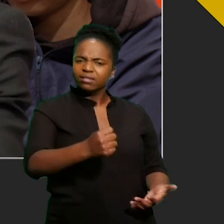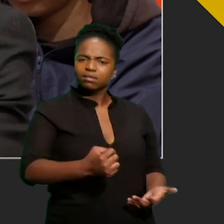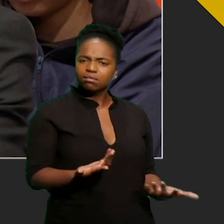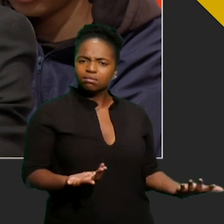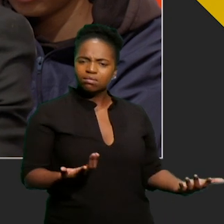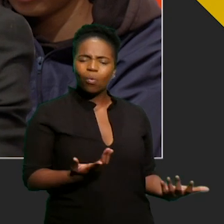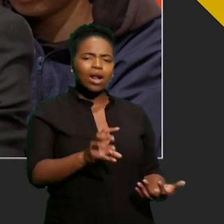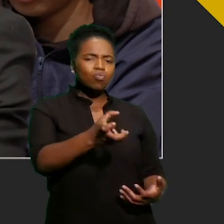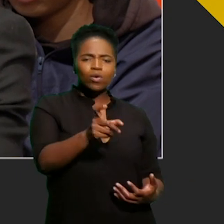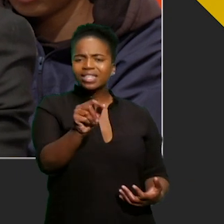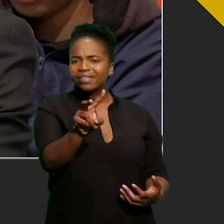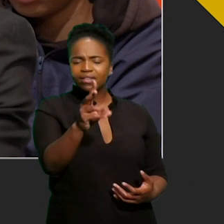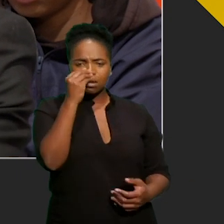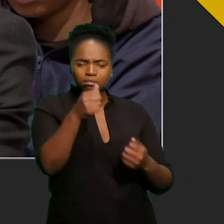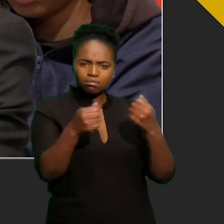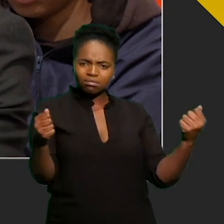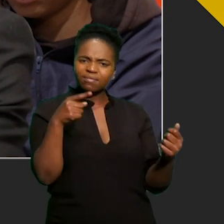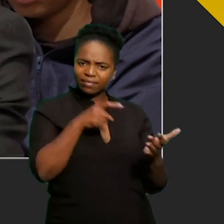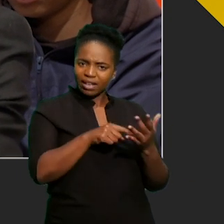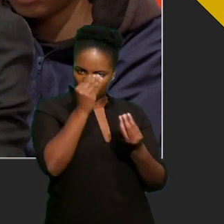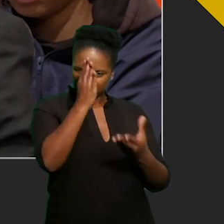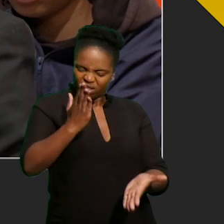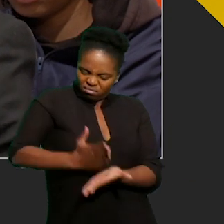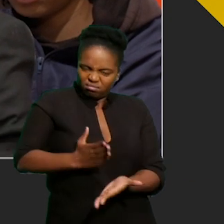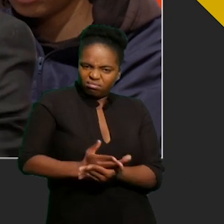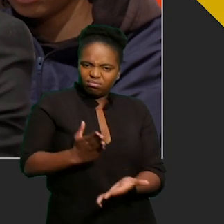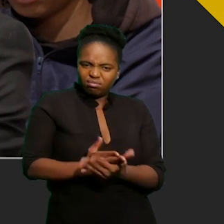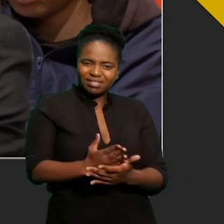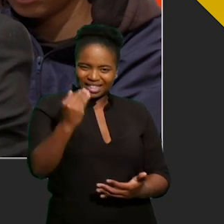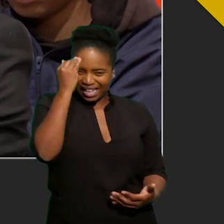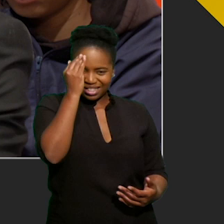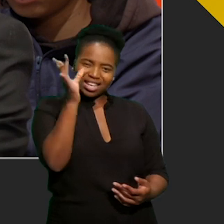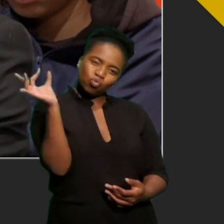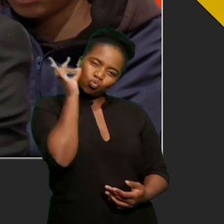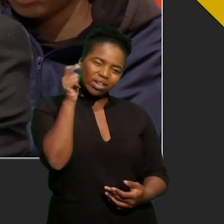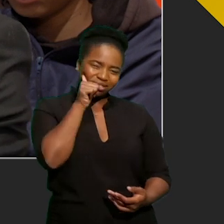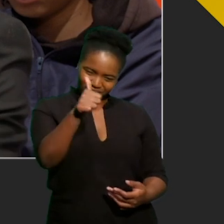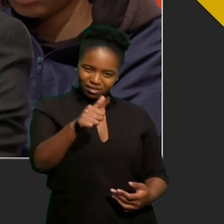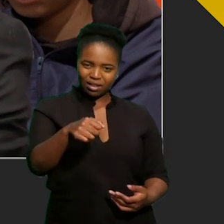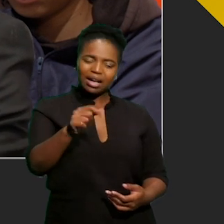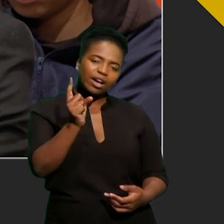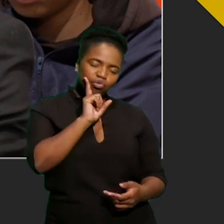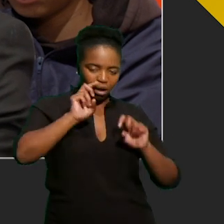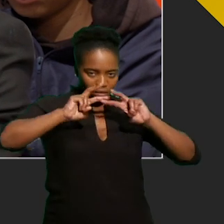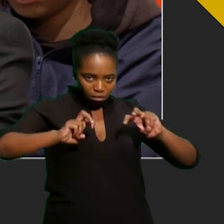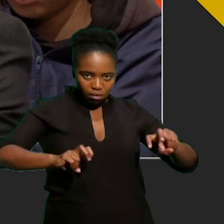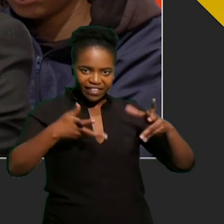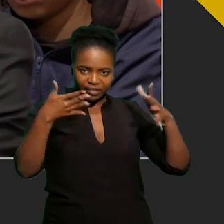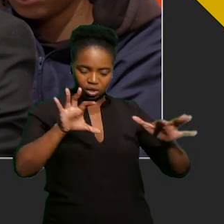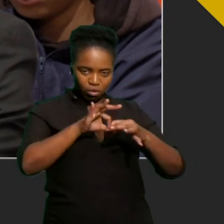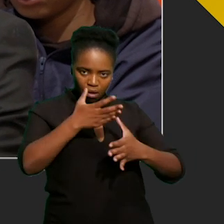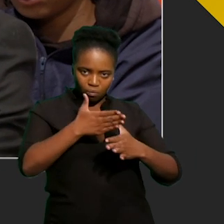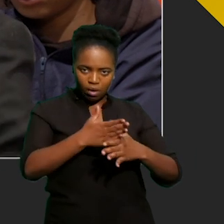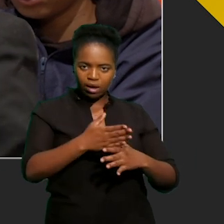Whether we are on radio or television, if I lose time, I want to lay information. I vouch in the source, I write about this and I've double checked it. I've done my homework and my